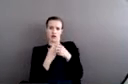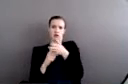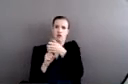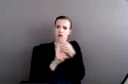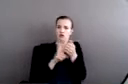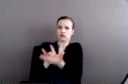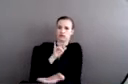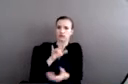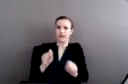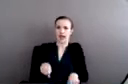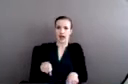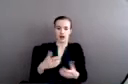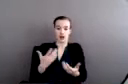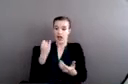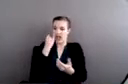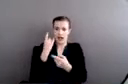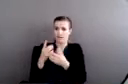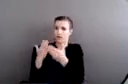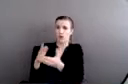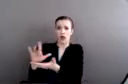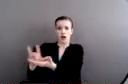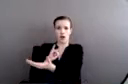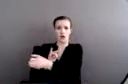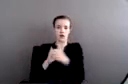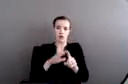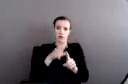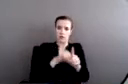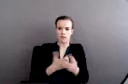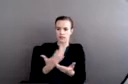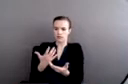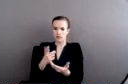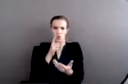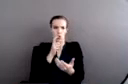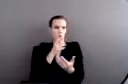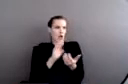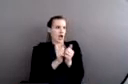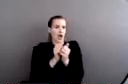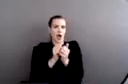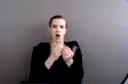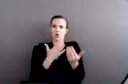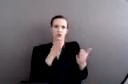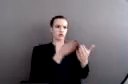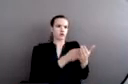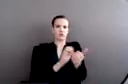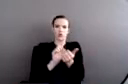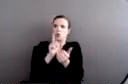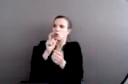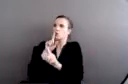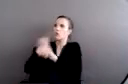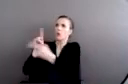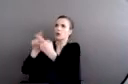and there's no accountability. And no one was prosecuted for the crimes during this time period.